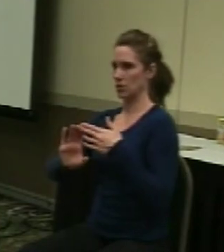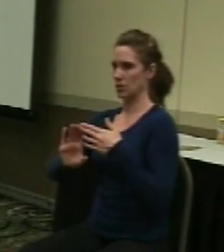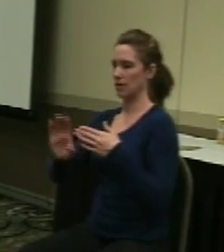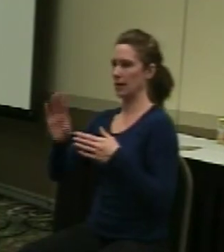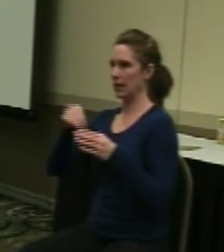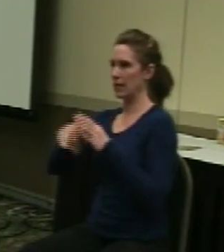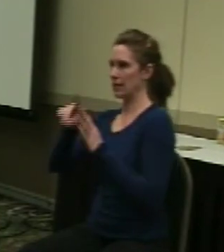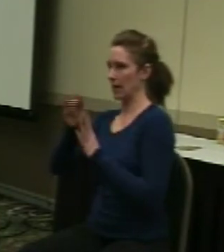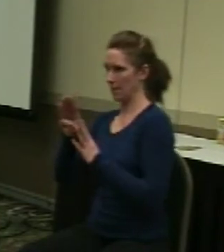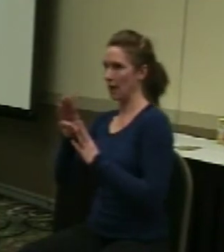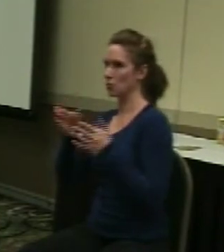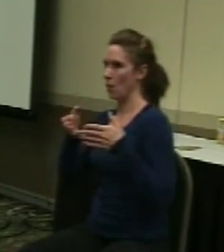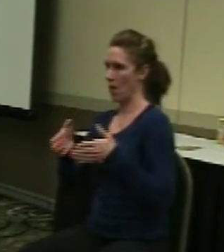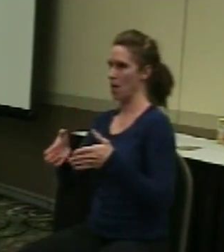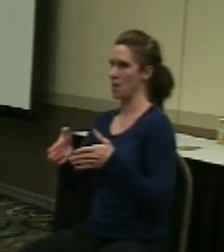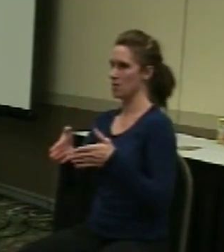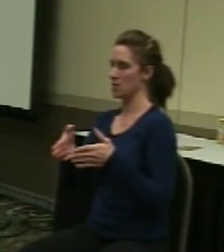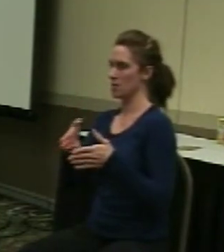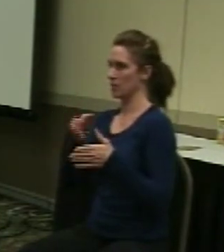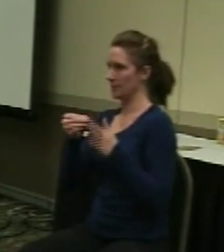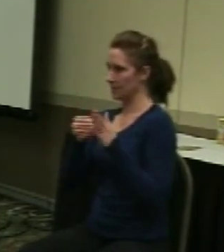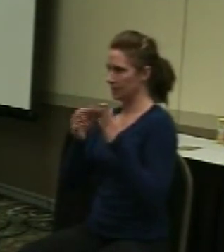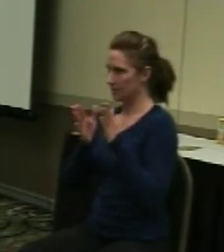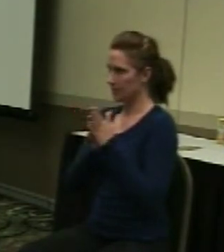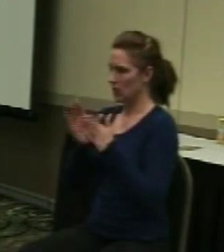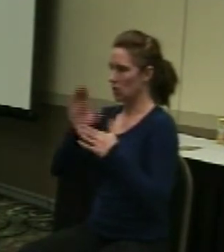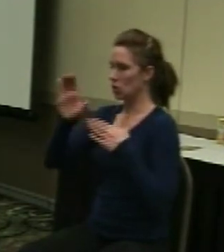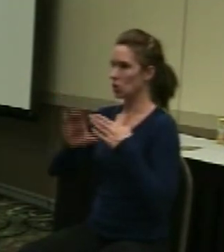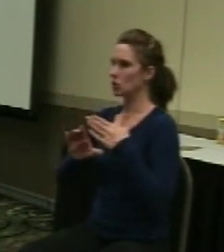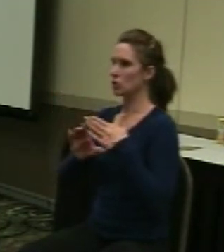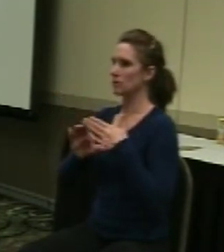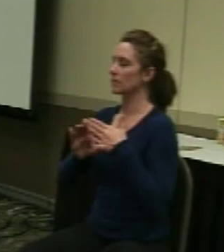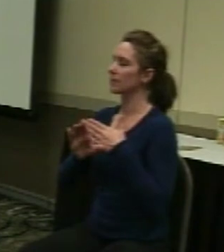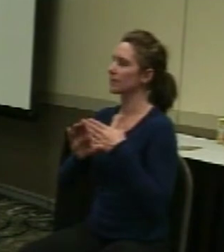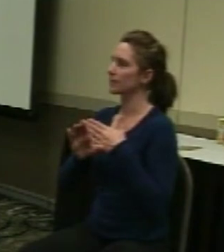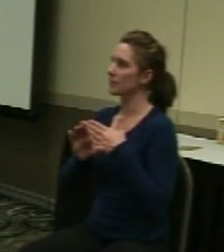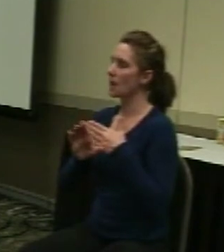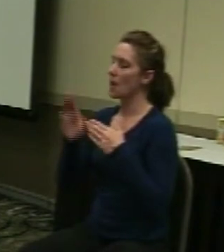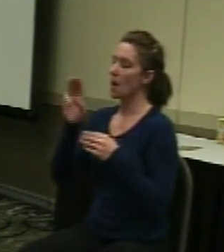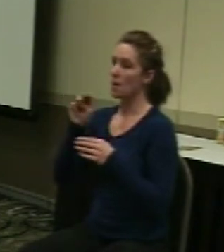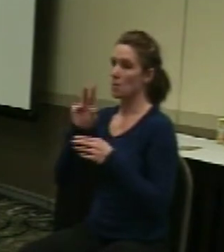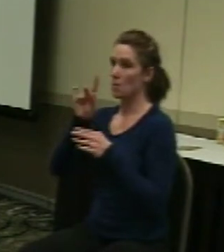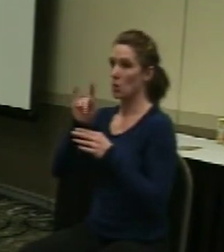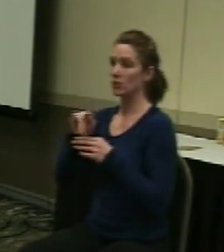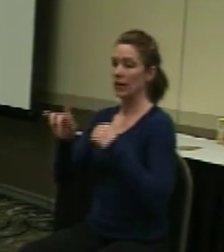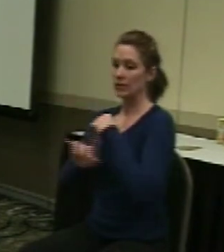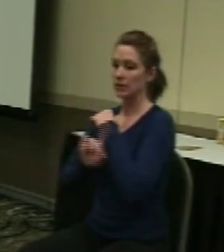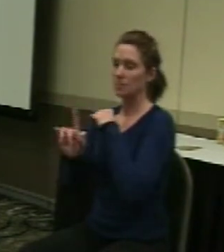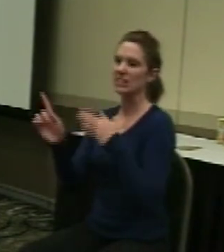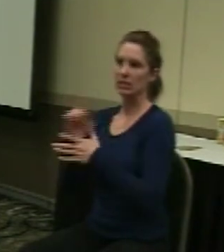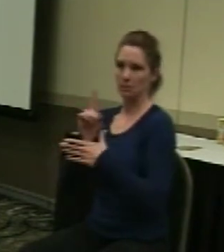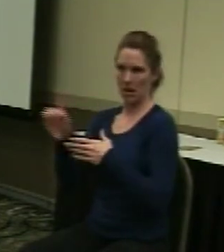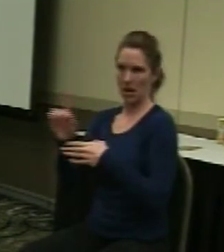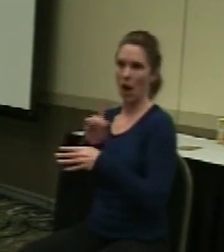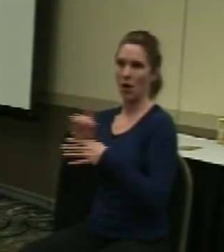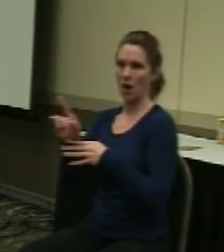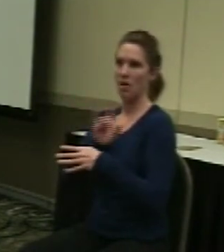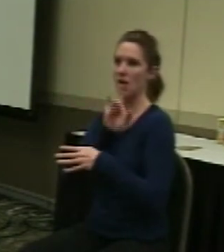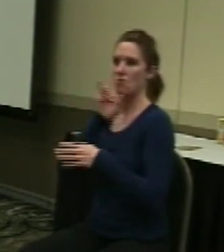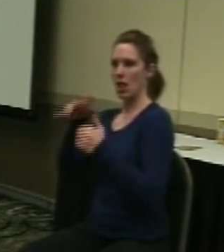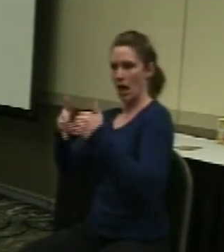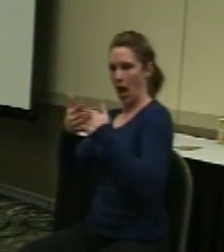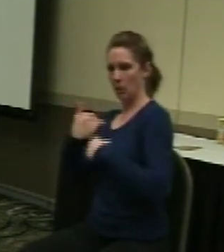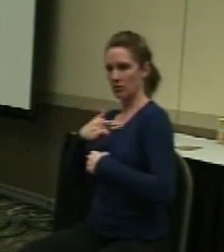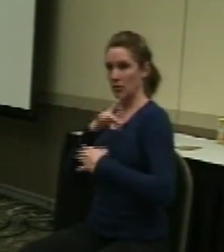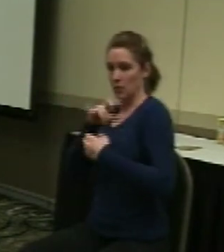manner. And the whole notion of multidisciplinary is an enrichment for us. We can trust